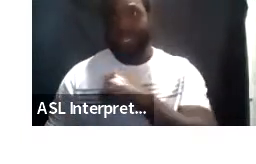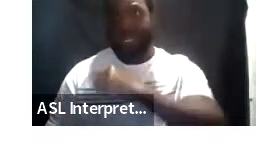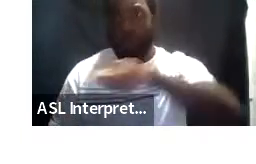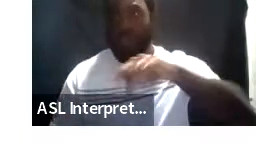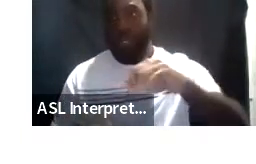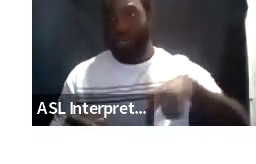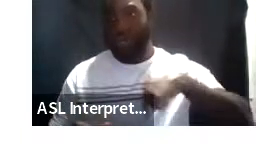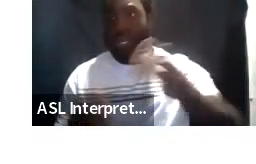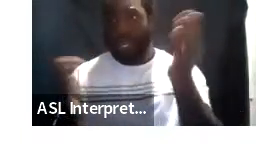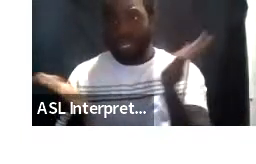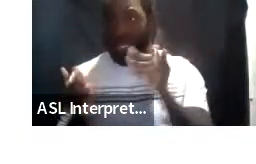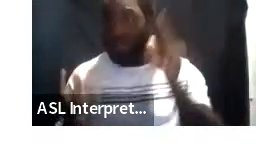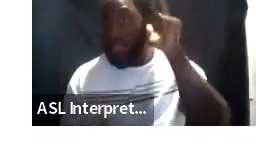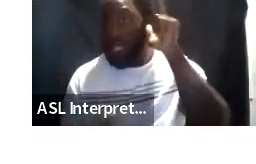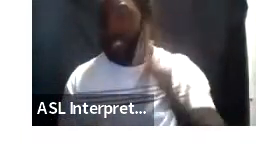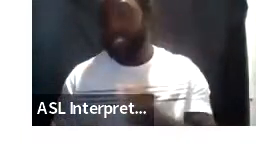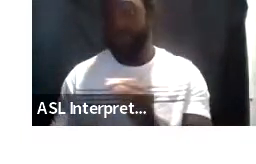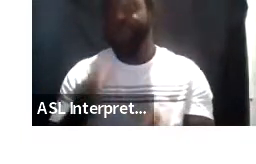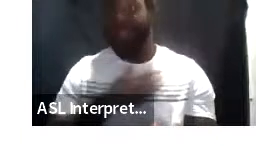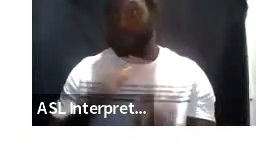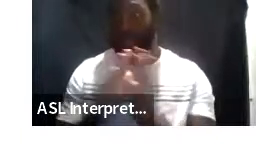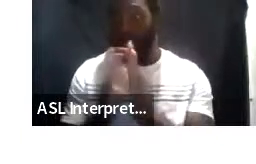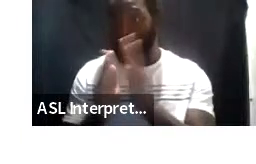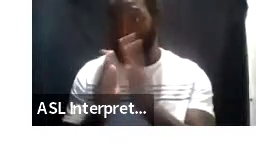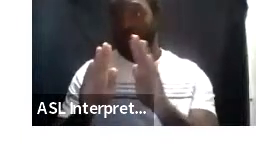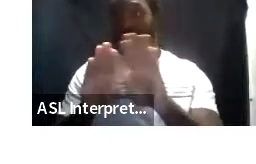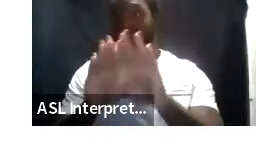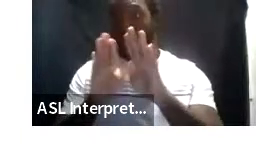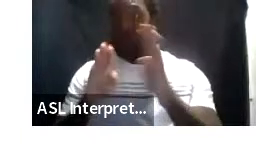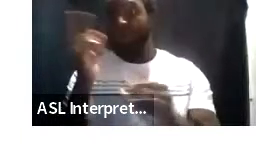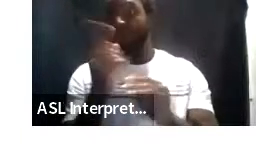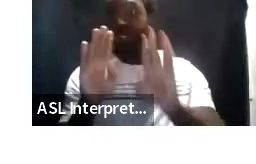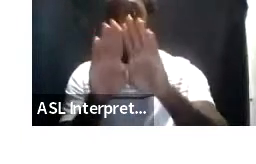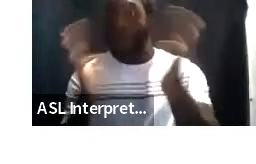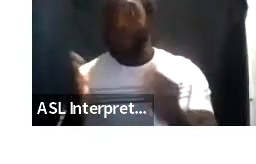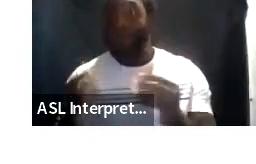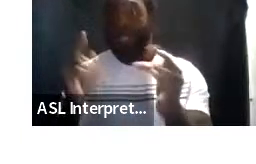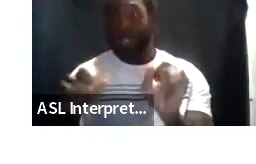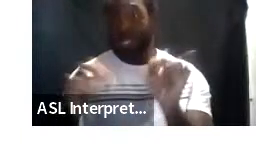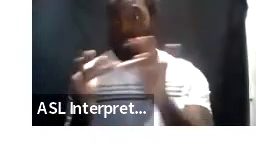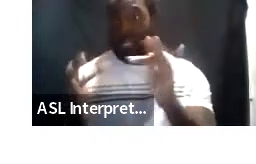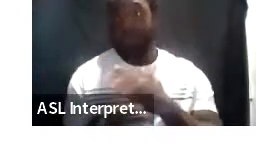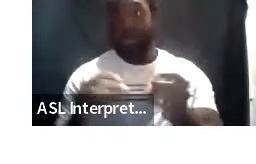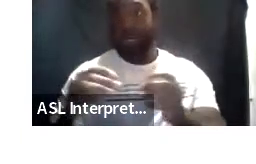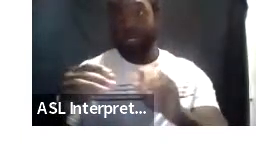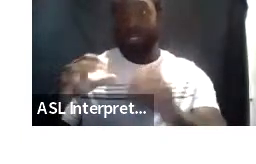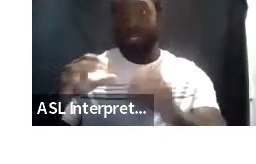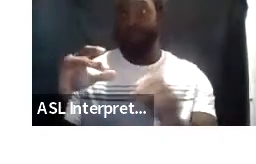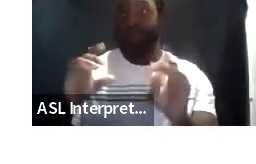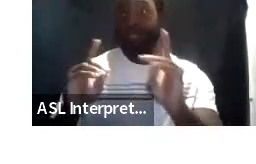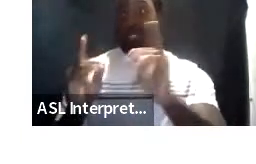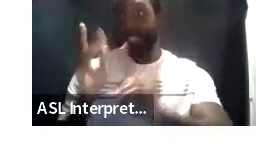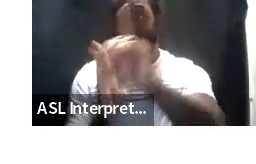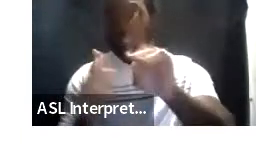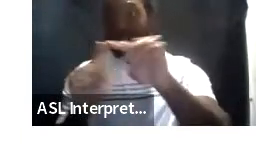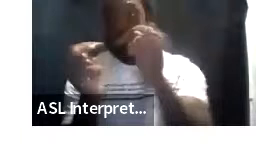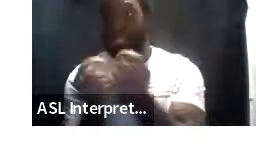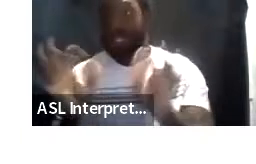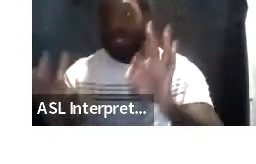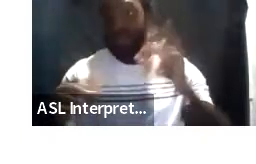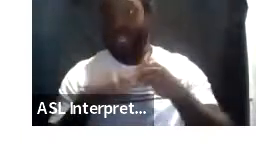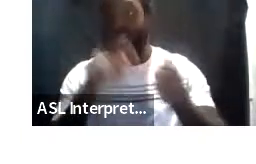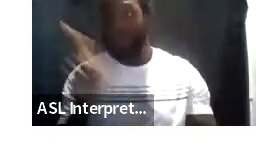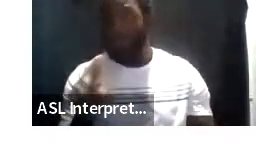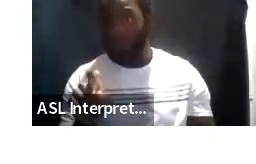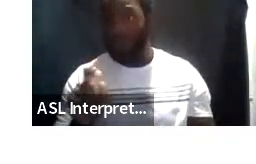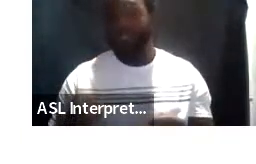course, my office doors are always open. You can reach out to my planning and development team if you have any questions throughout this process. My